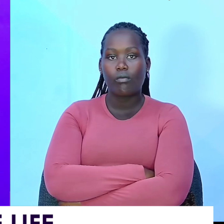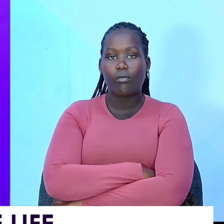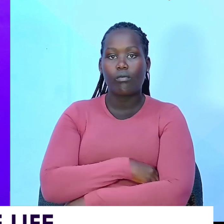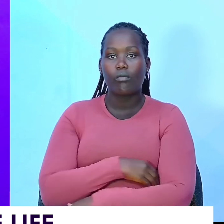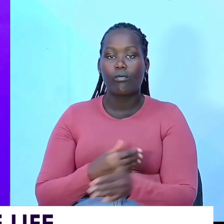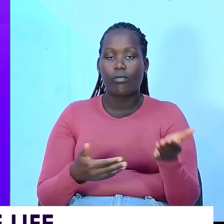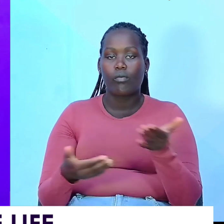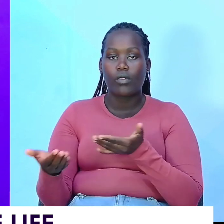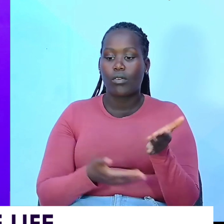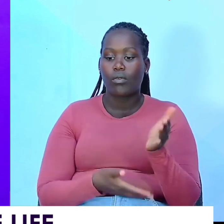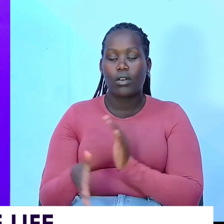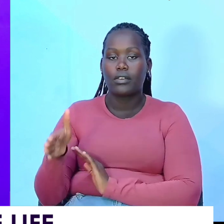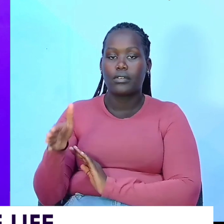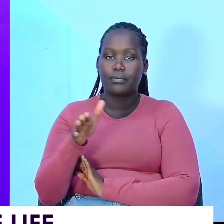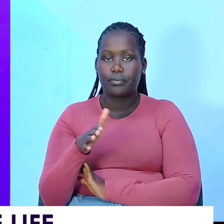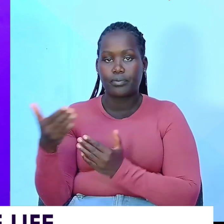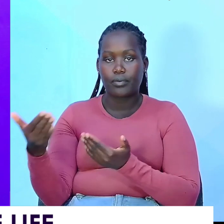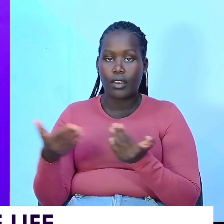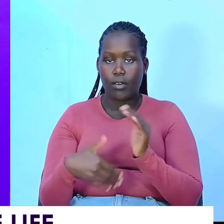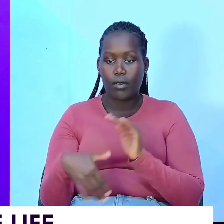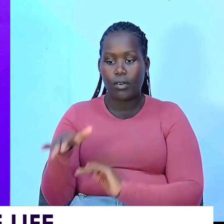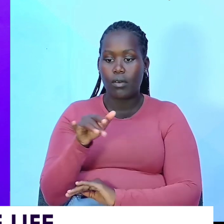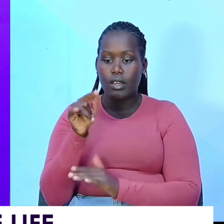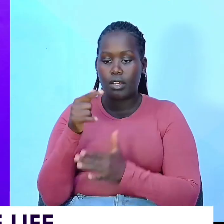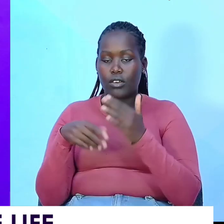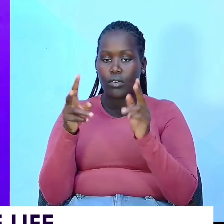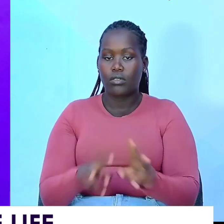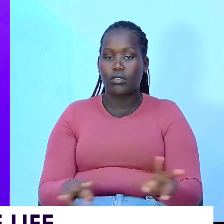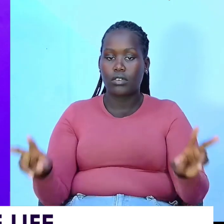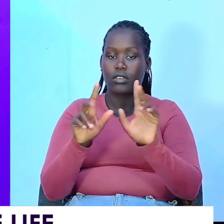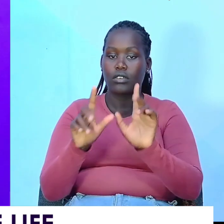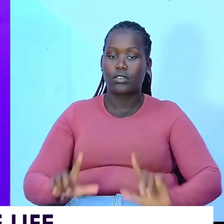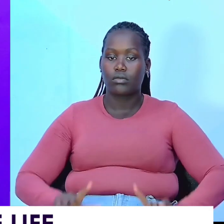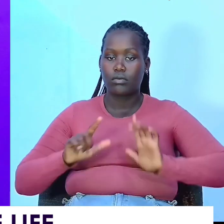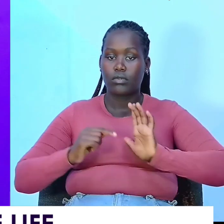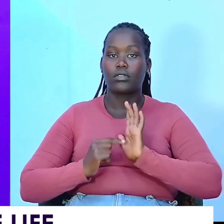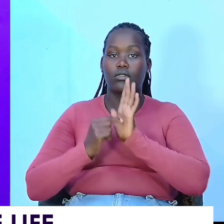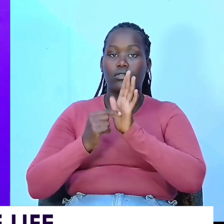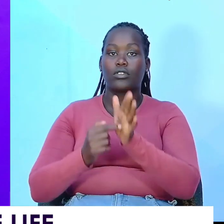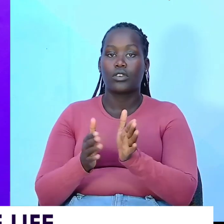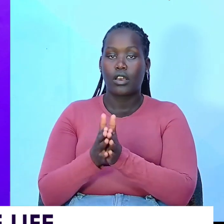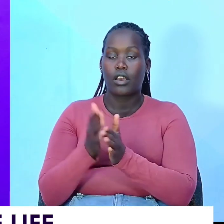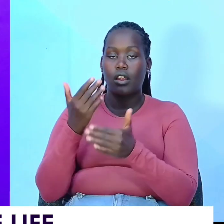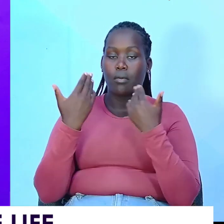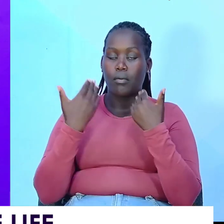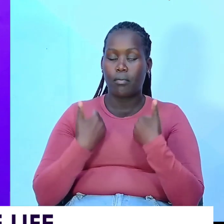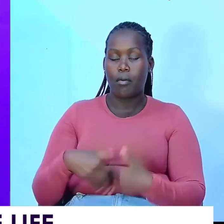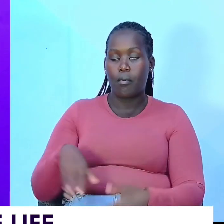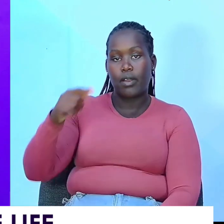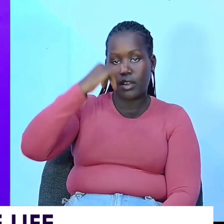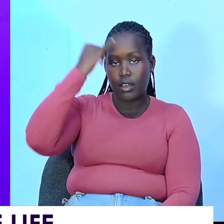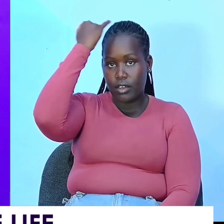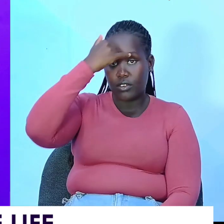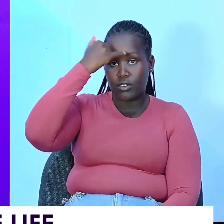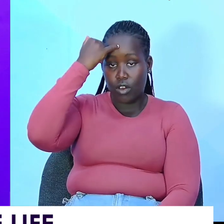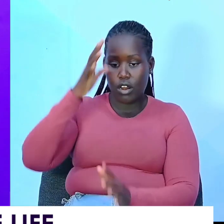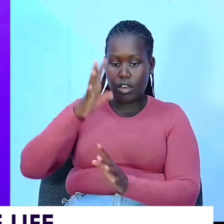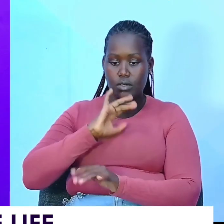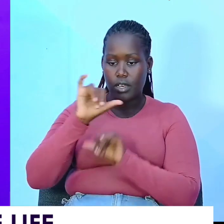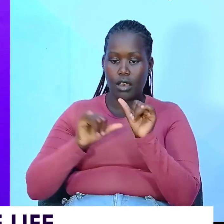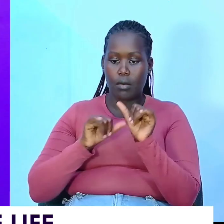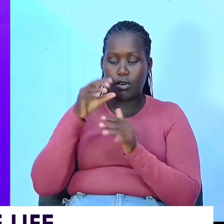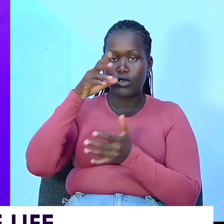Welcome back. Welcome back. This is the Treasures of Life show, and my name is Jonas Simba. We are talking about